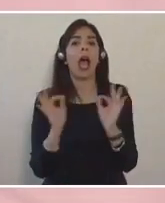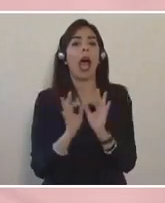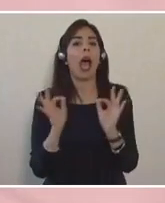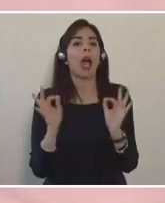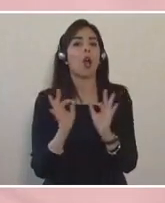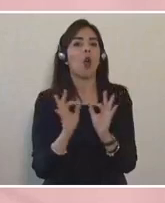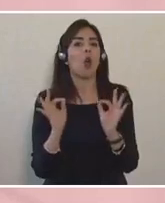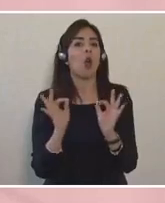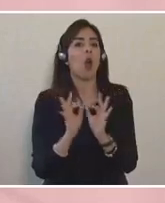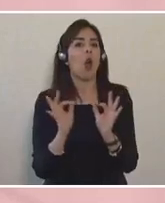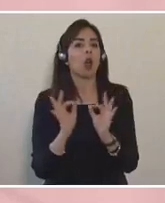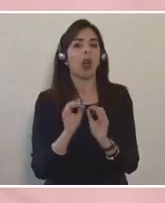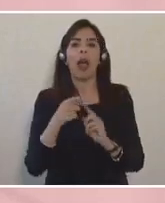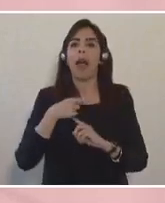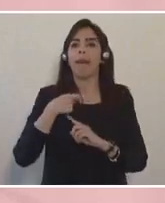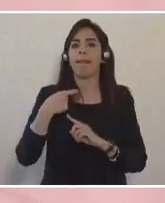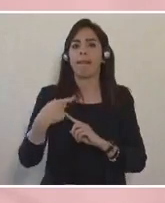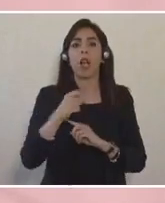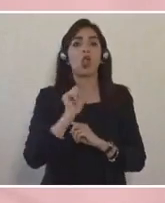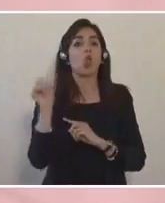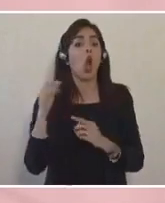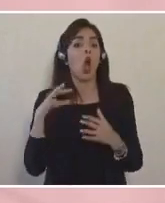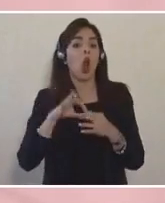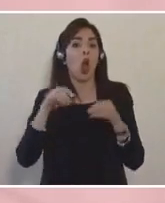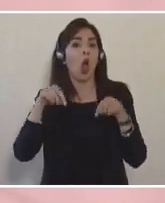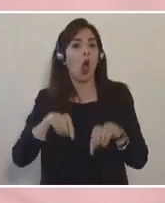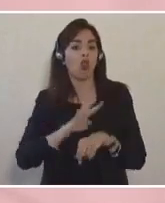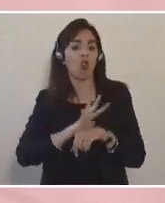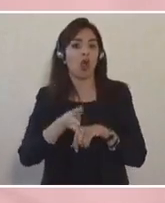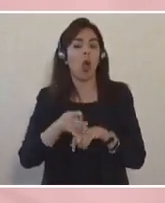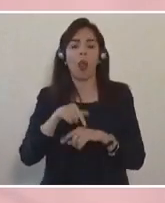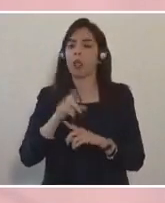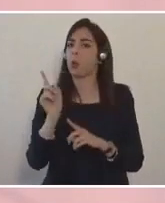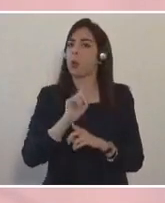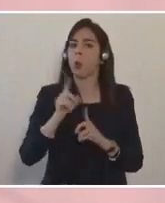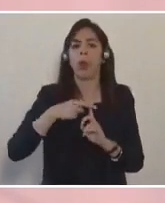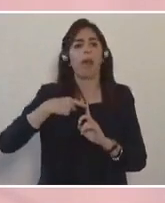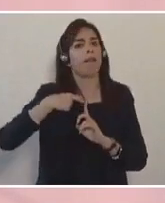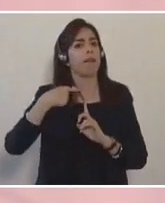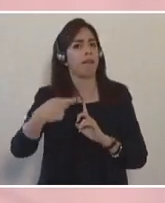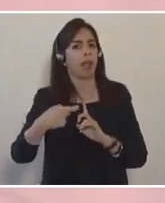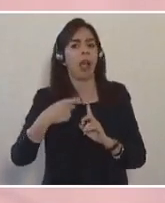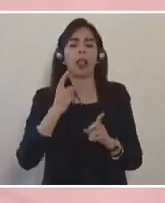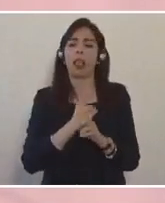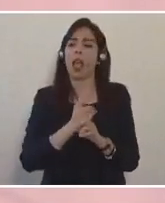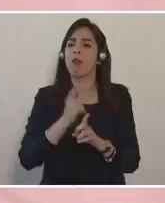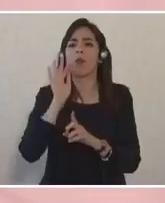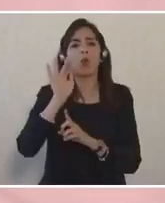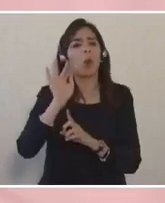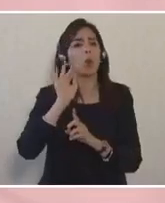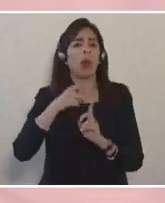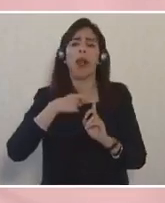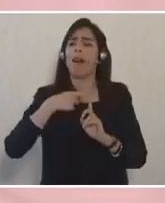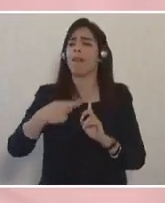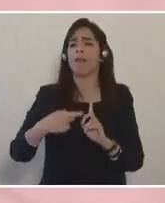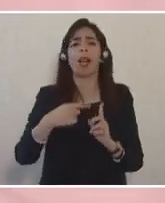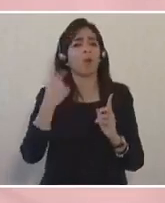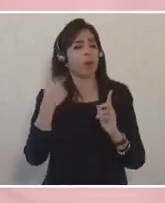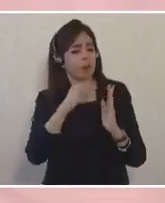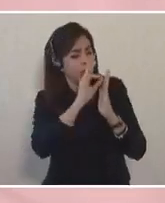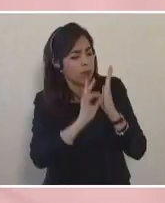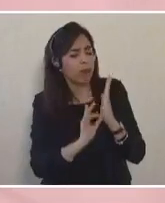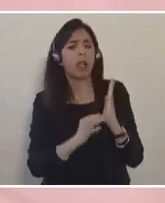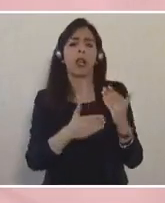that's why multilateral organizations, which are institutions with a treaty, can be extremely helpful in the